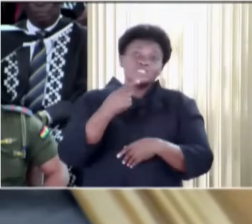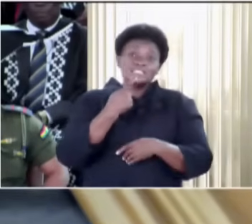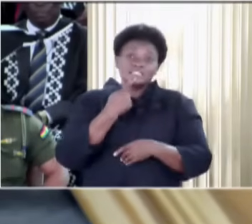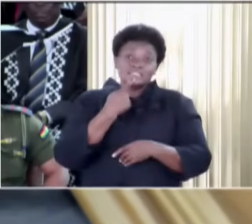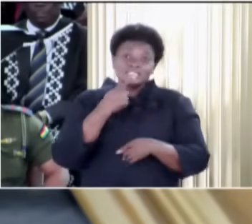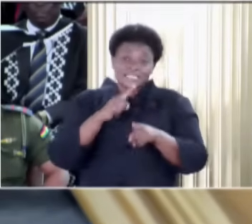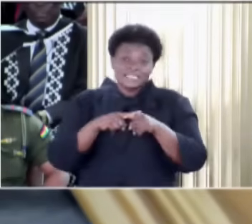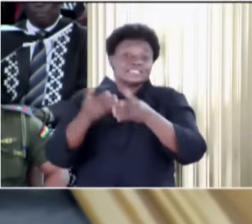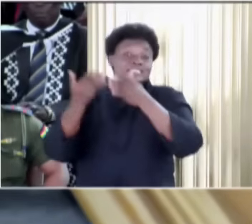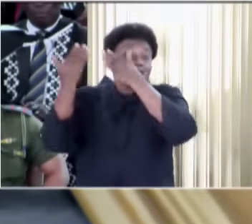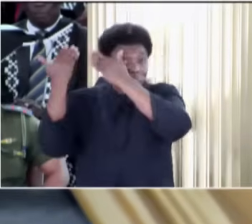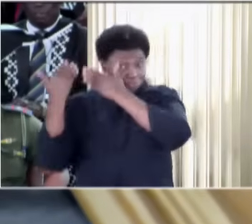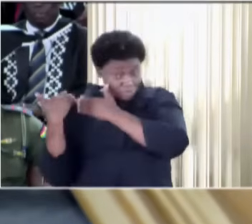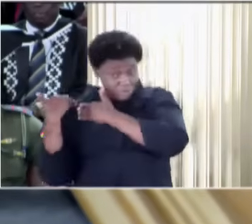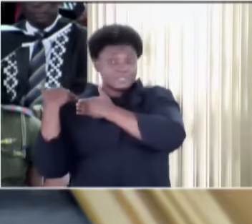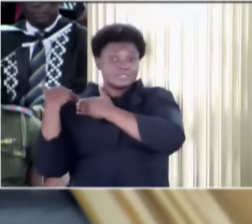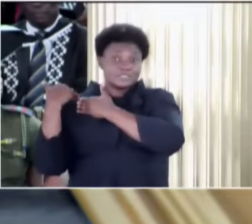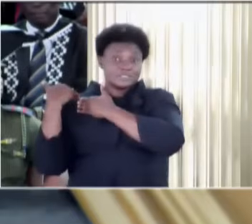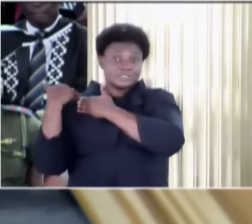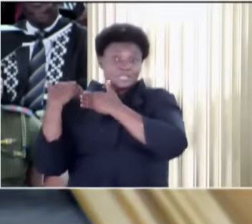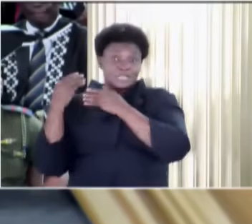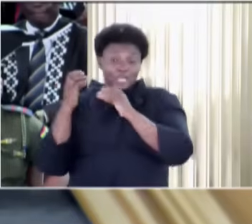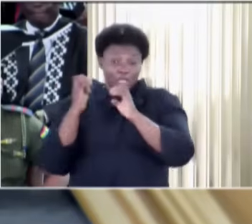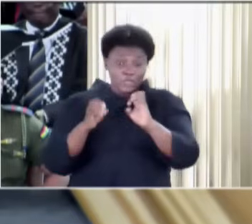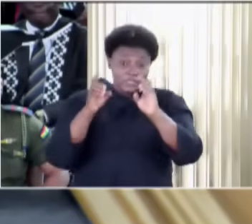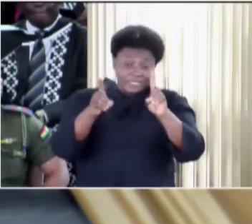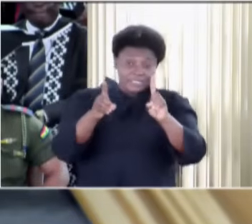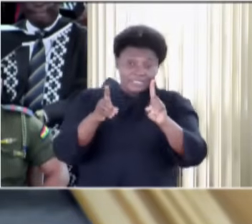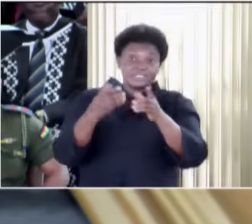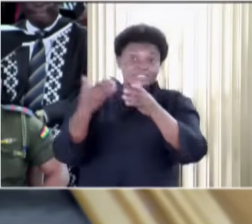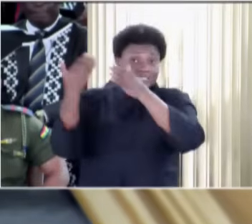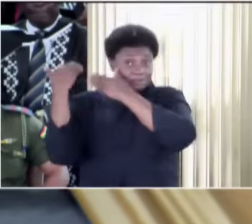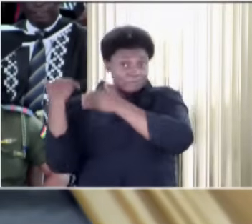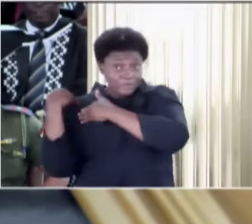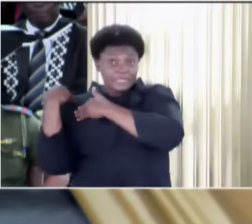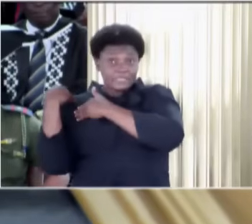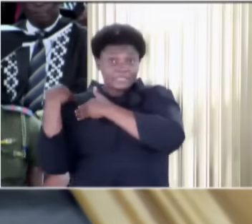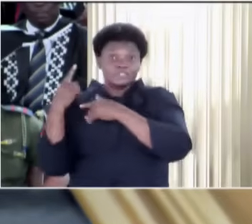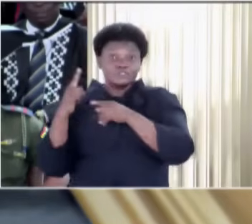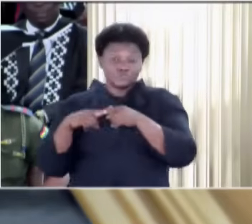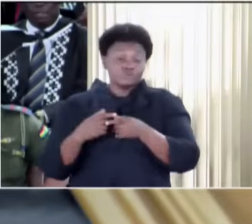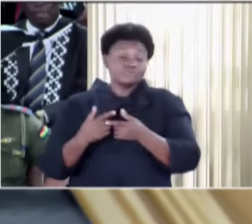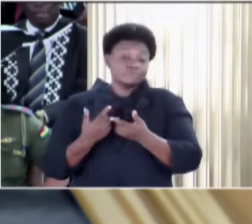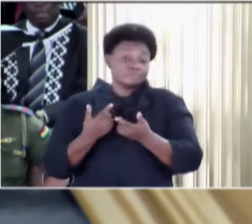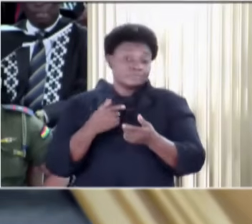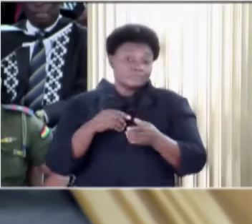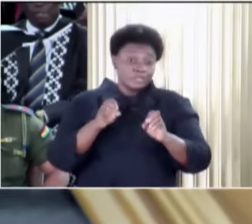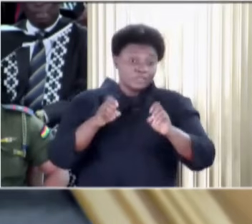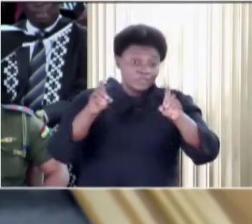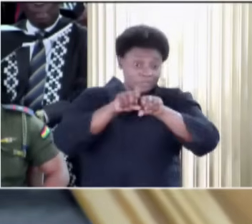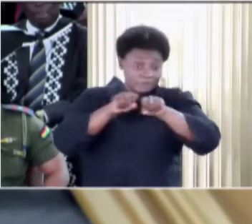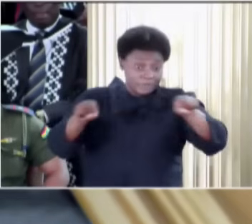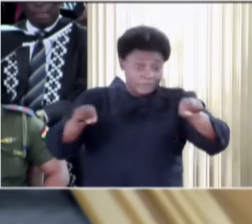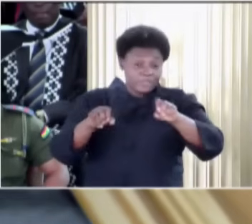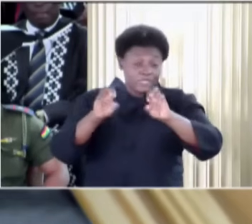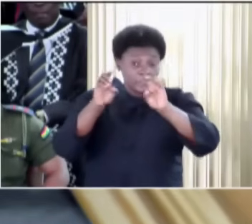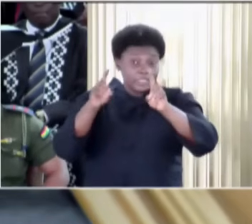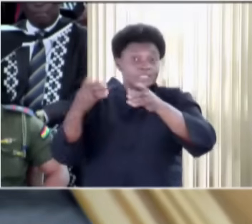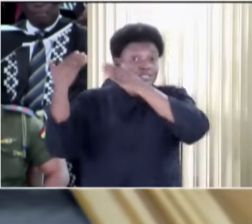burden. So yes, you've achieved a degree, but now it's your burden to carry. Education is a burden.